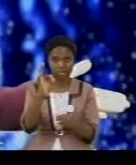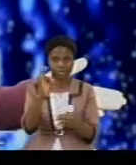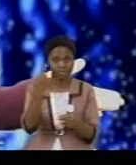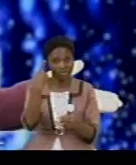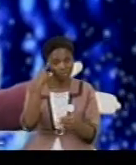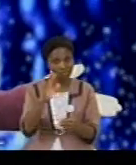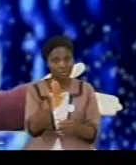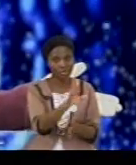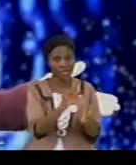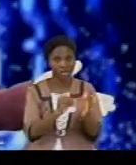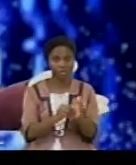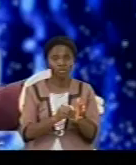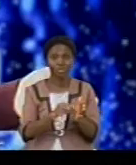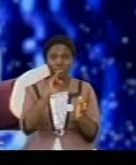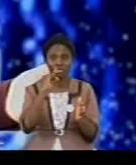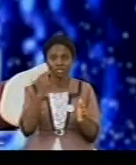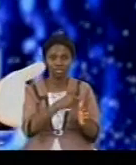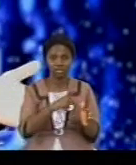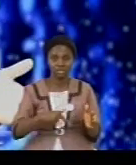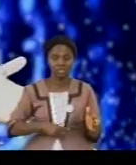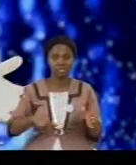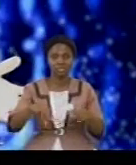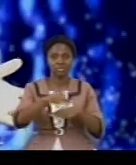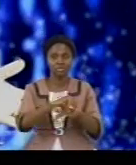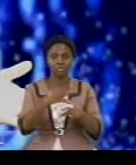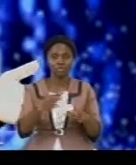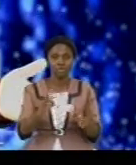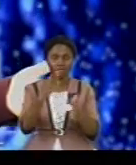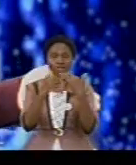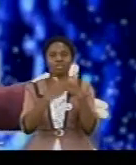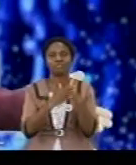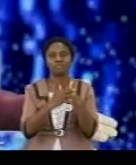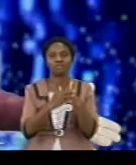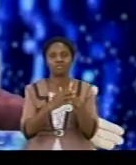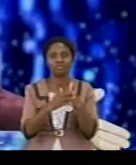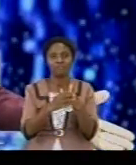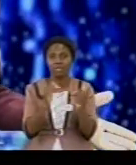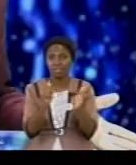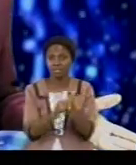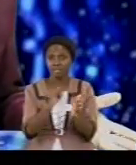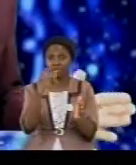We can see the characteristics of the kingdom citizens here.